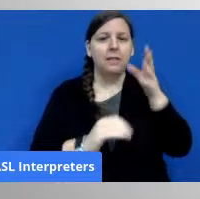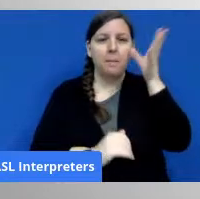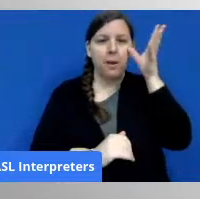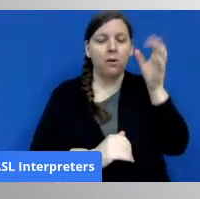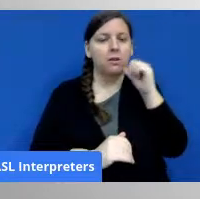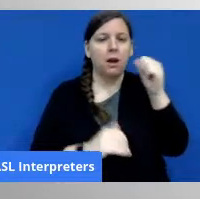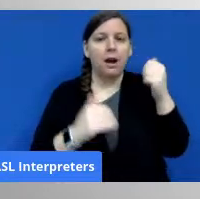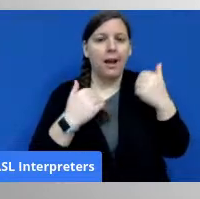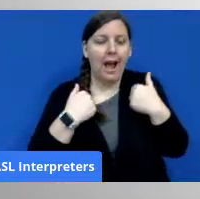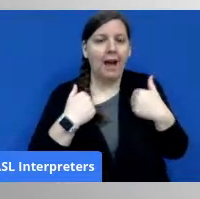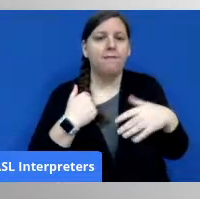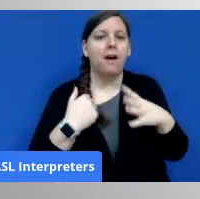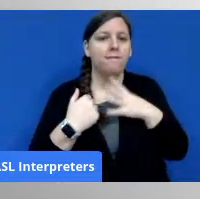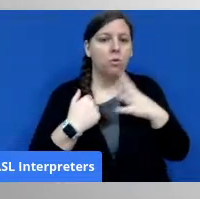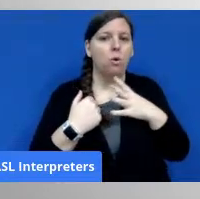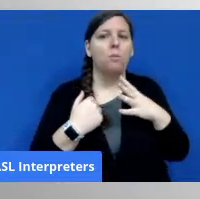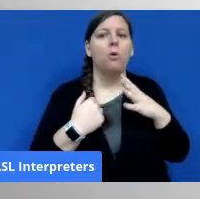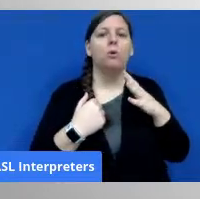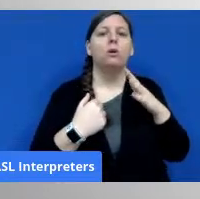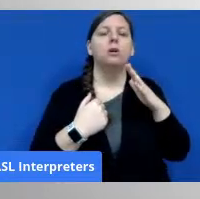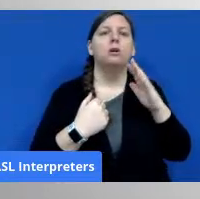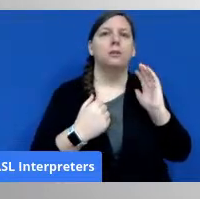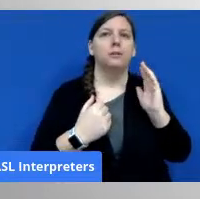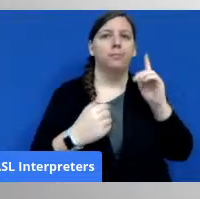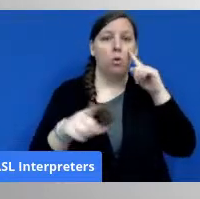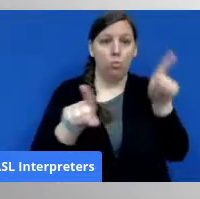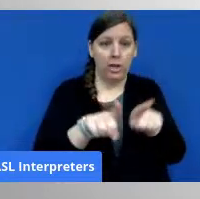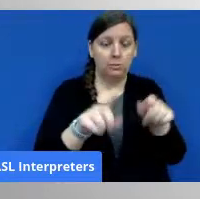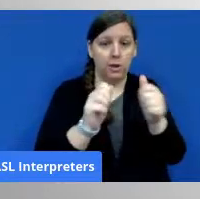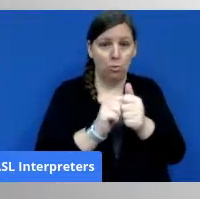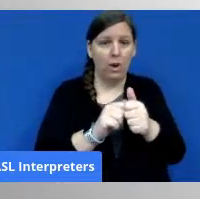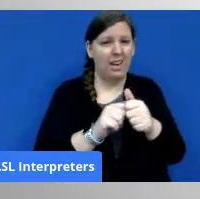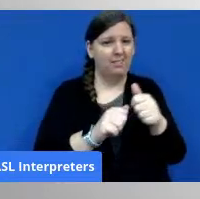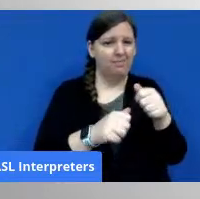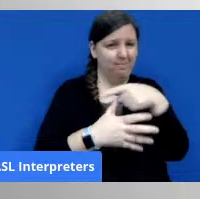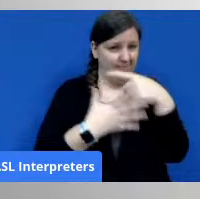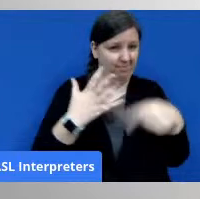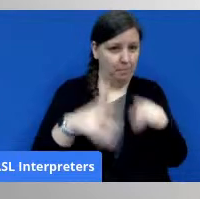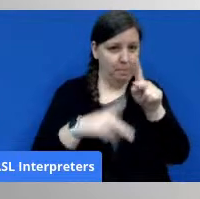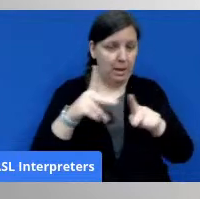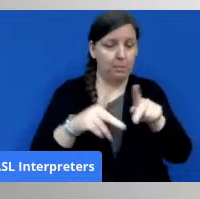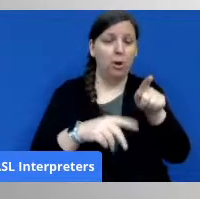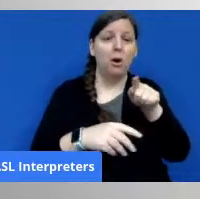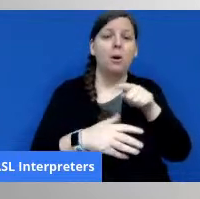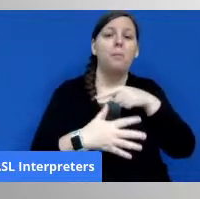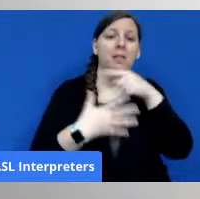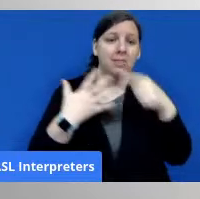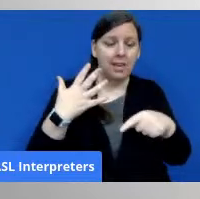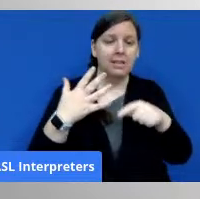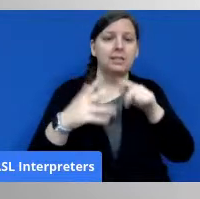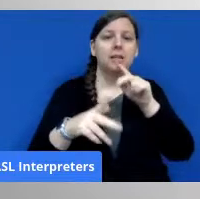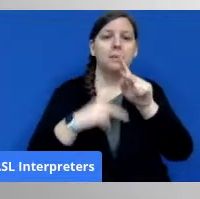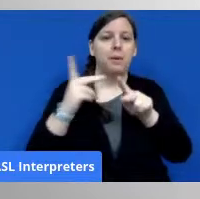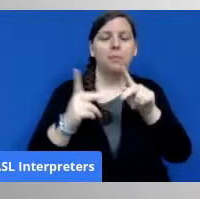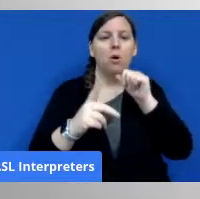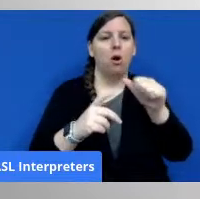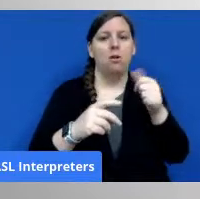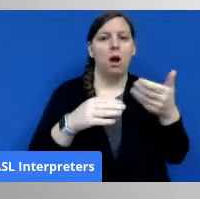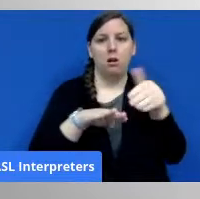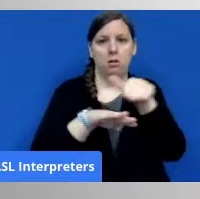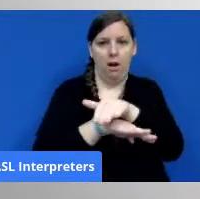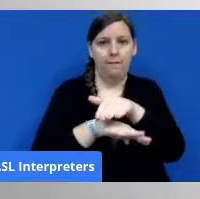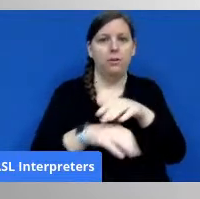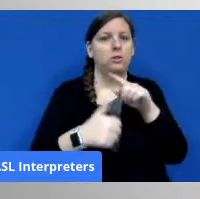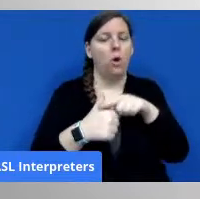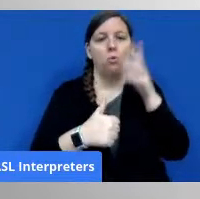arrangement with any of these parties that I'm going to list, but it's just, this is not, these childcare providers are not covered by right from the start. So grandparents,